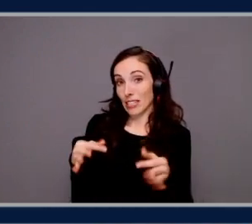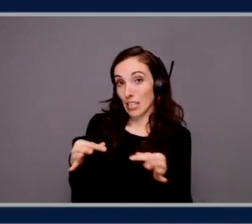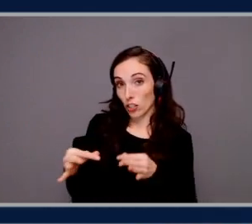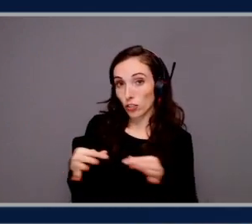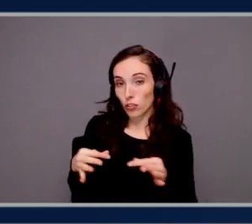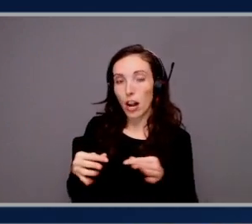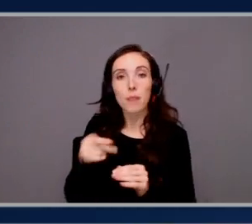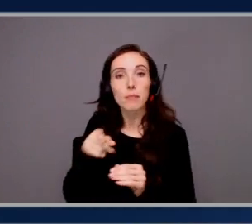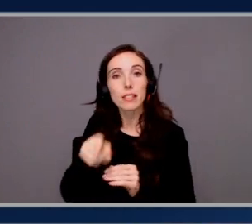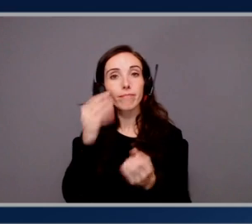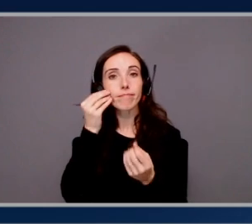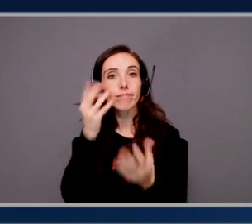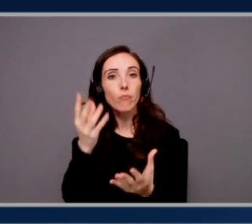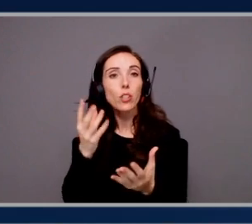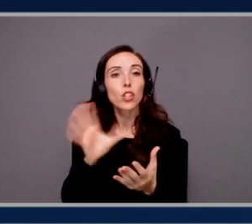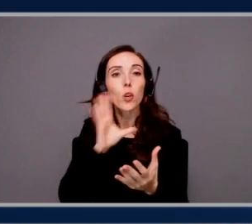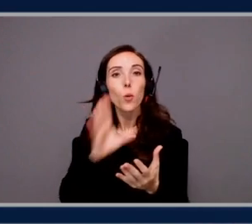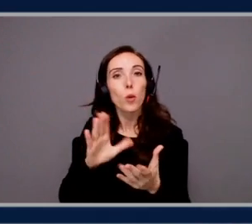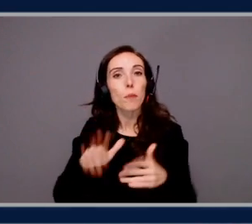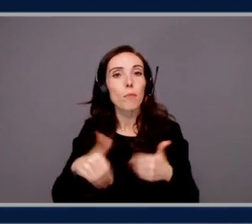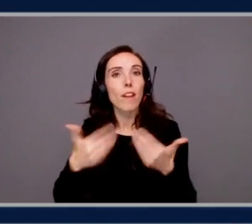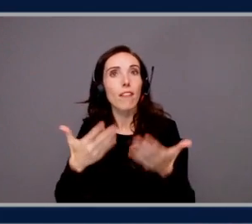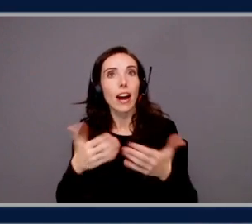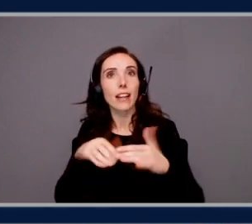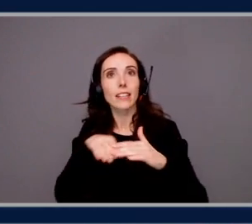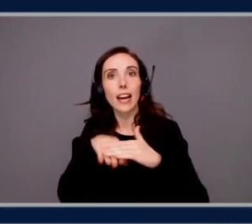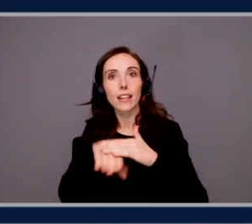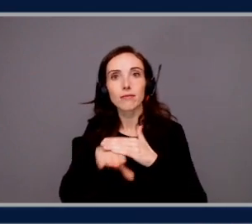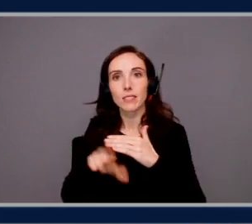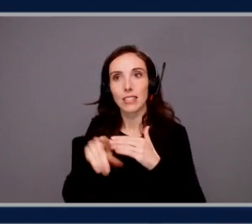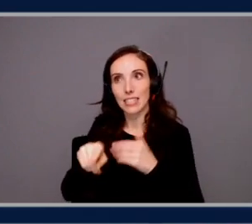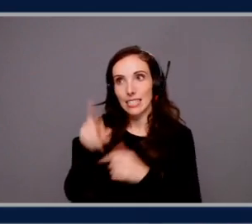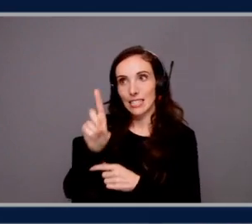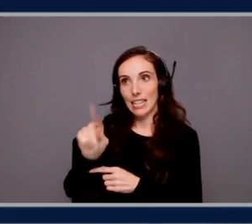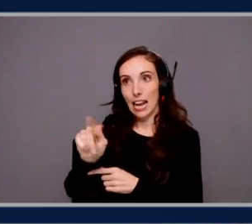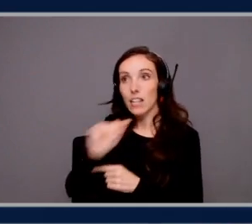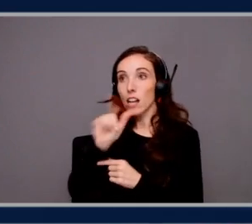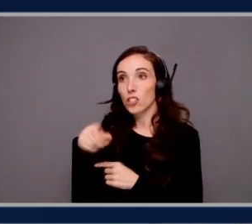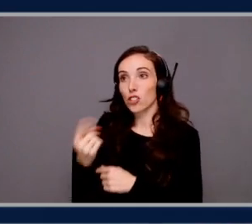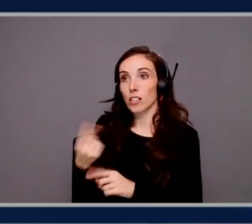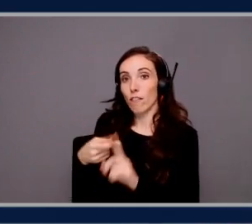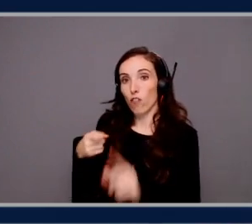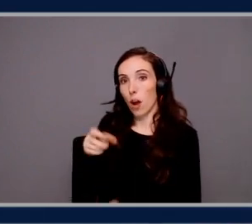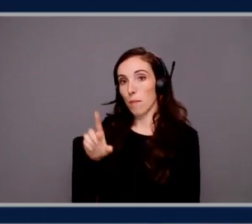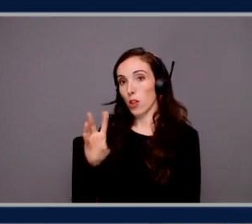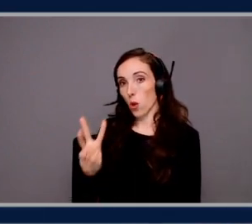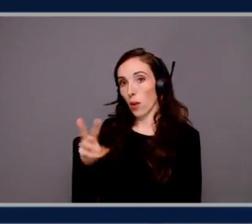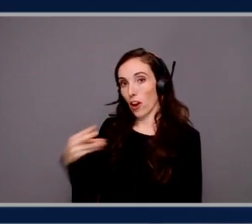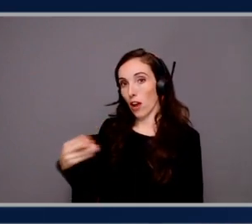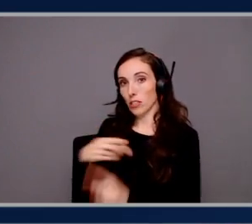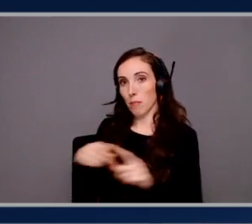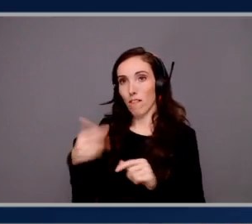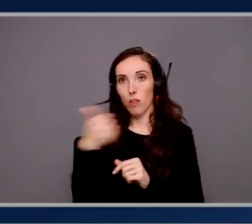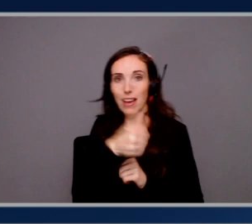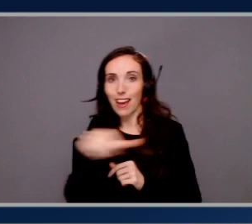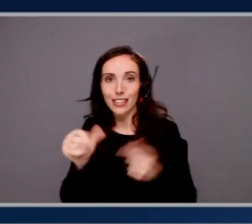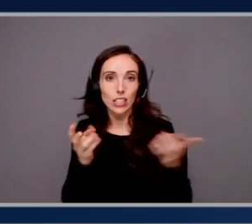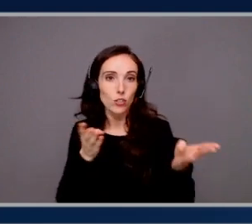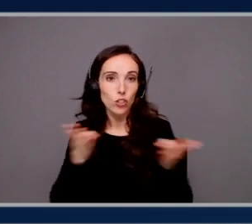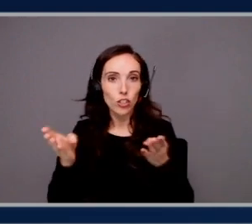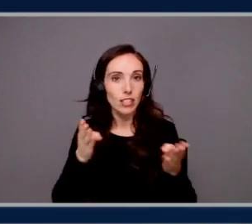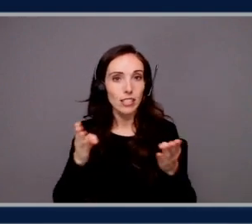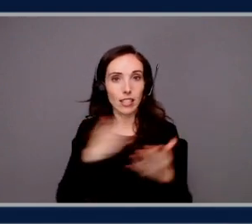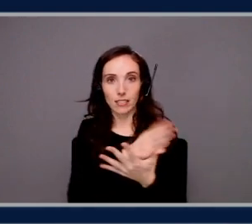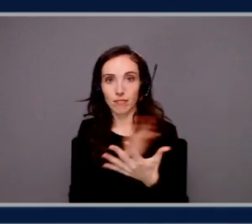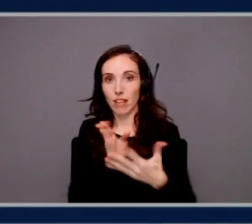provides is the ability to access this data not only from your data warehouse, but any other services or products that